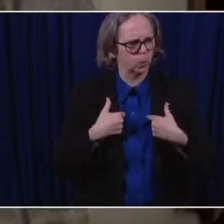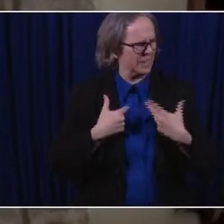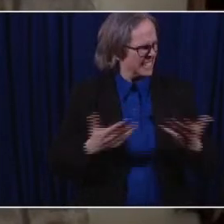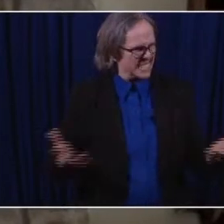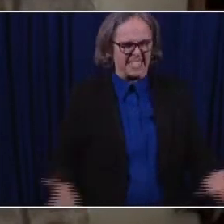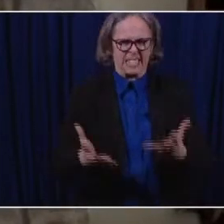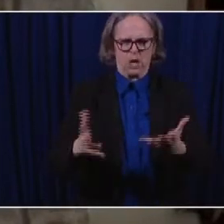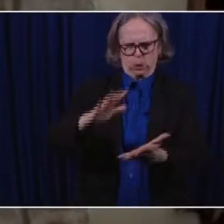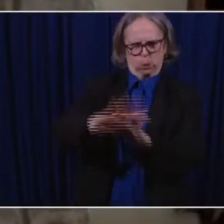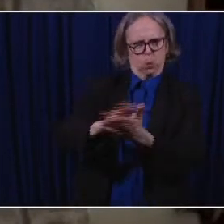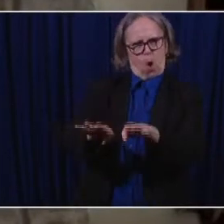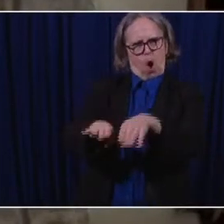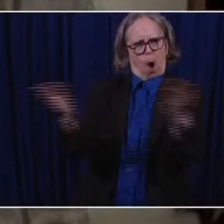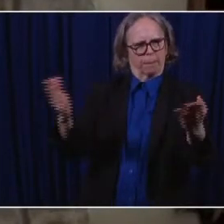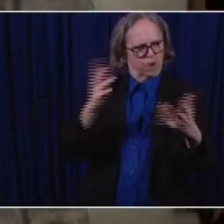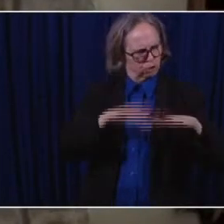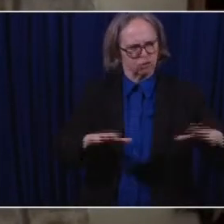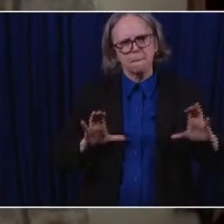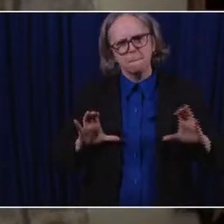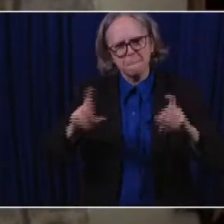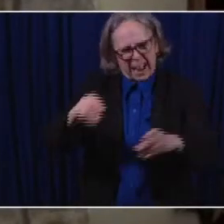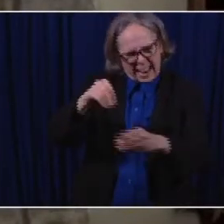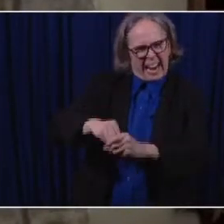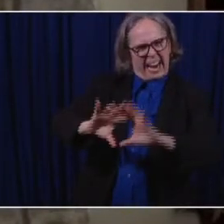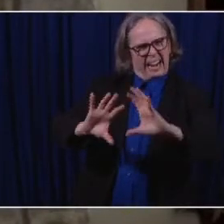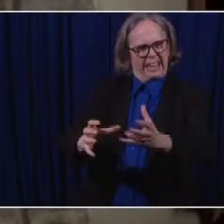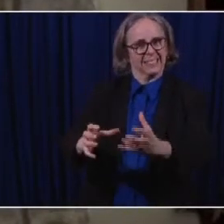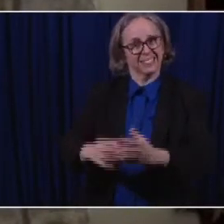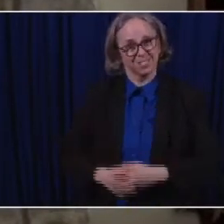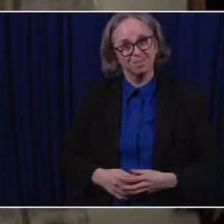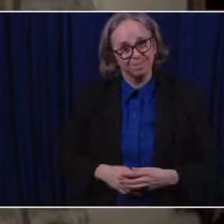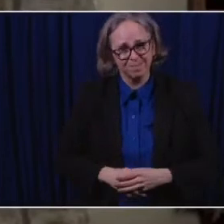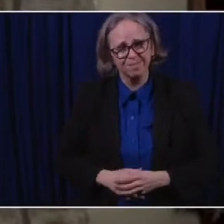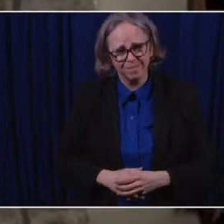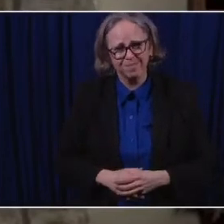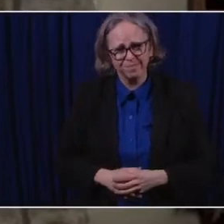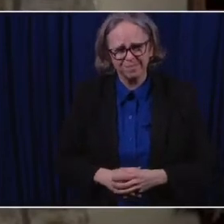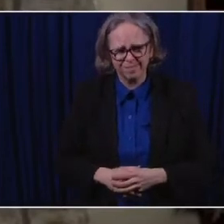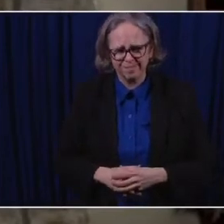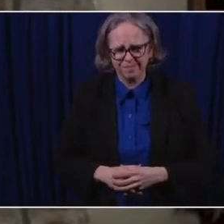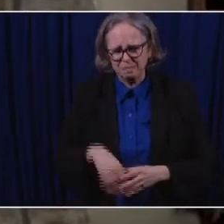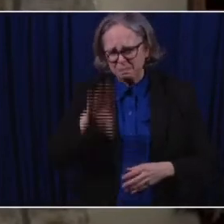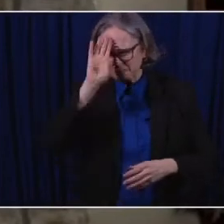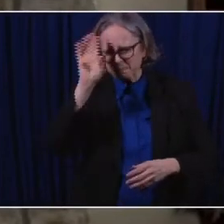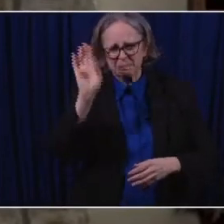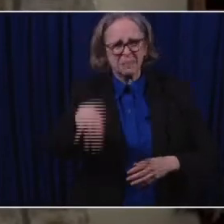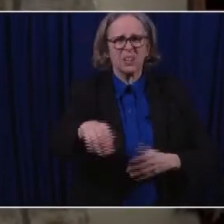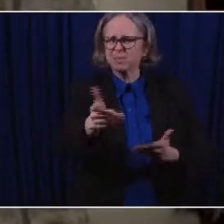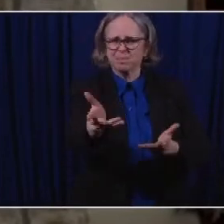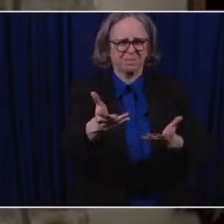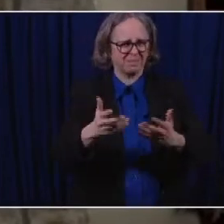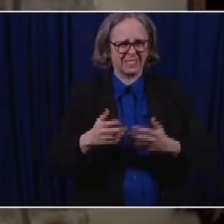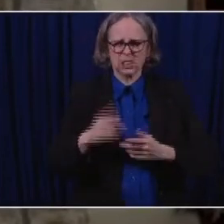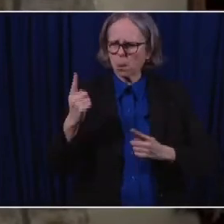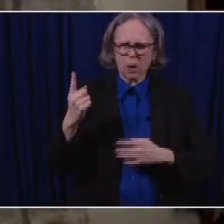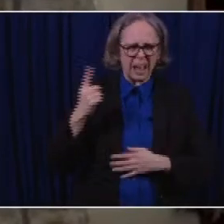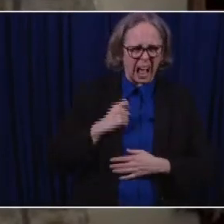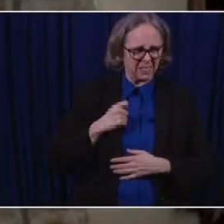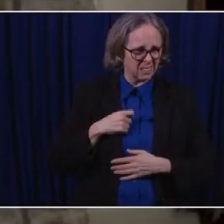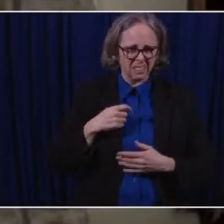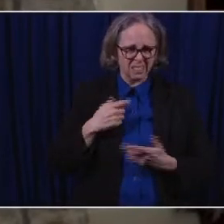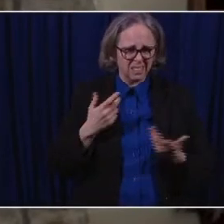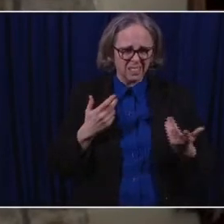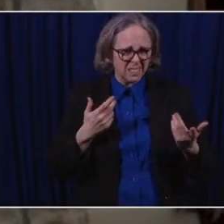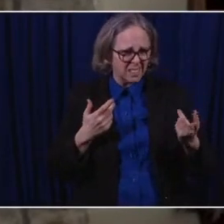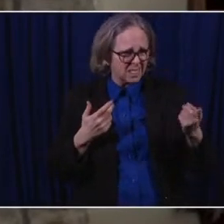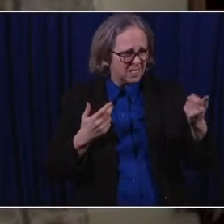gee, you're diverting vaccine. Yes, we are. But we're going to stay focused on older people,